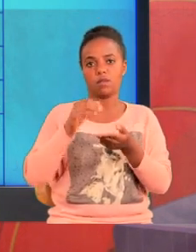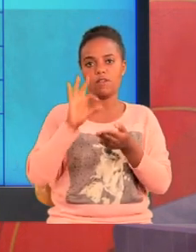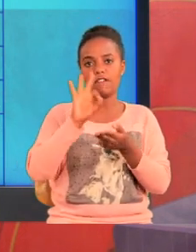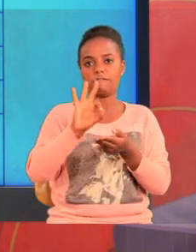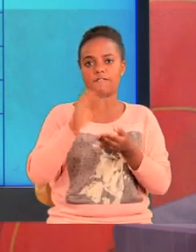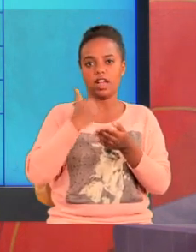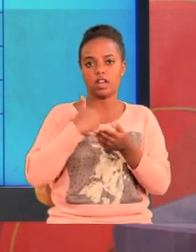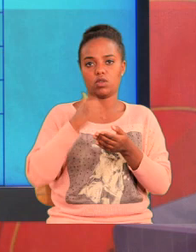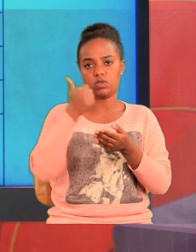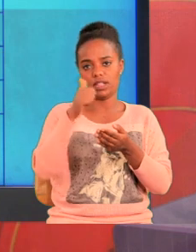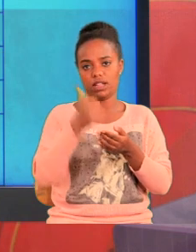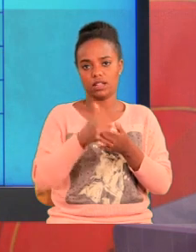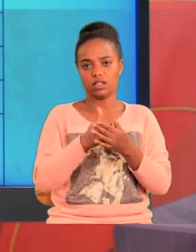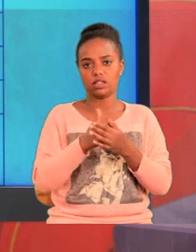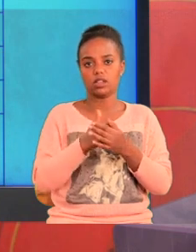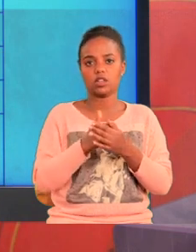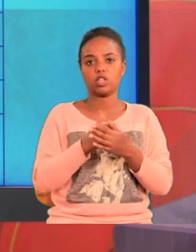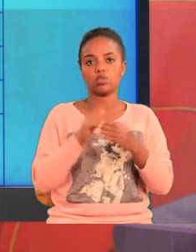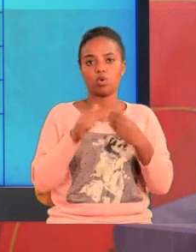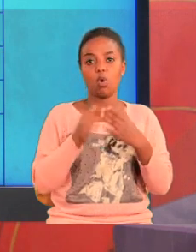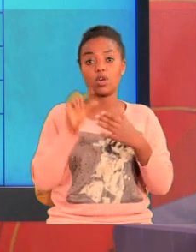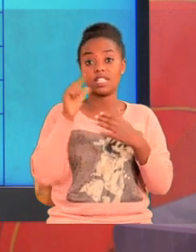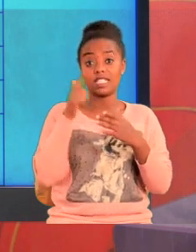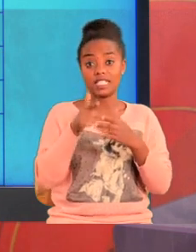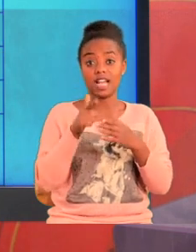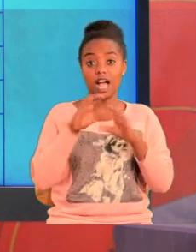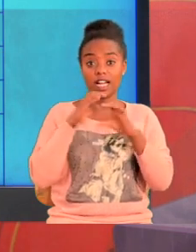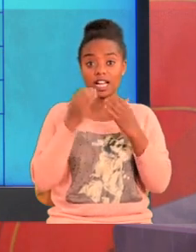So its lower class boundary is 17.5.